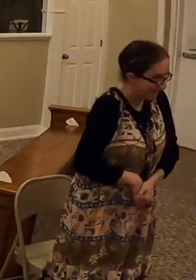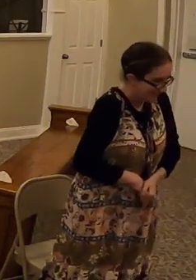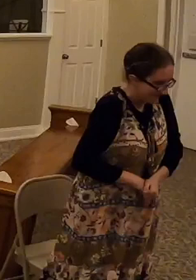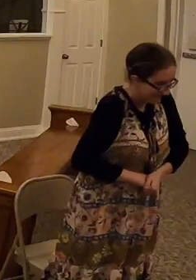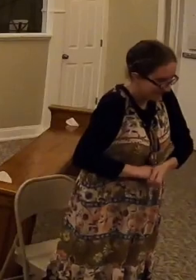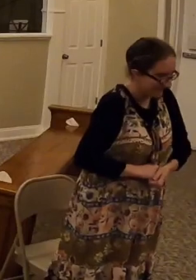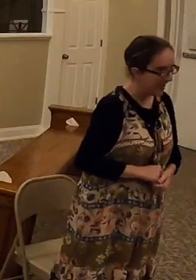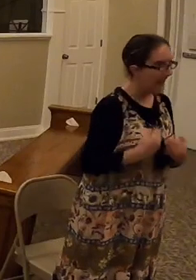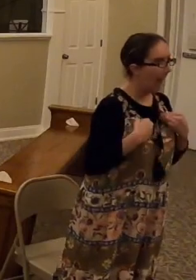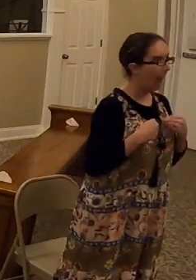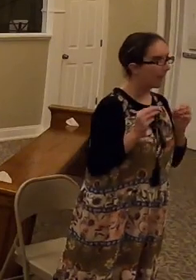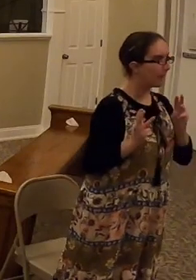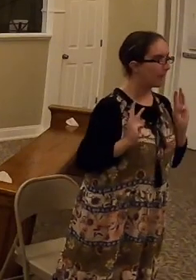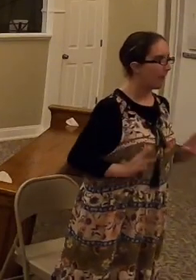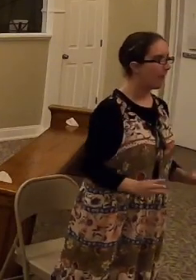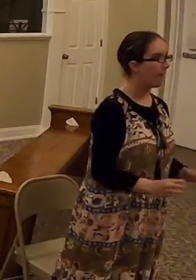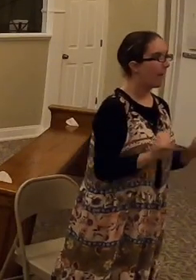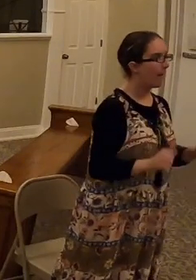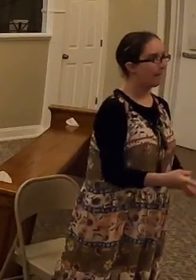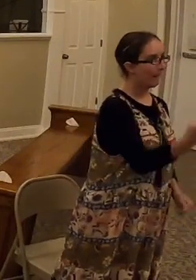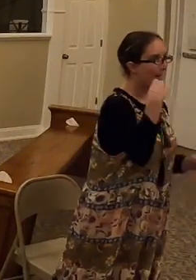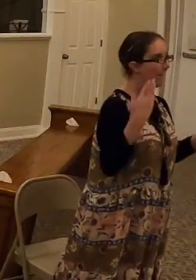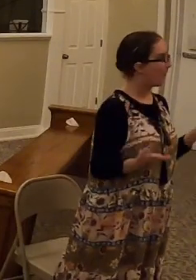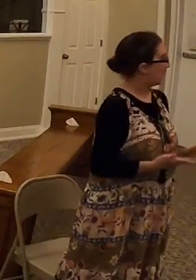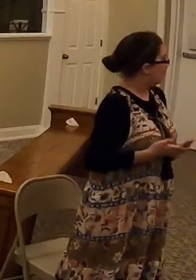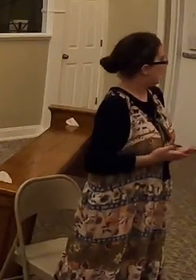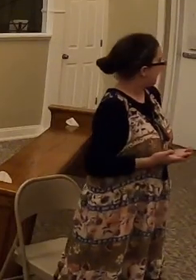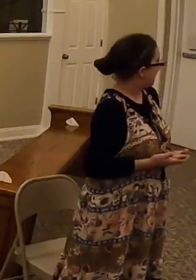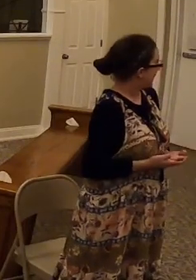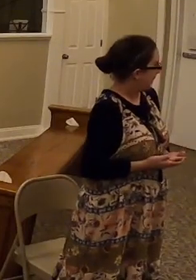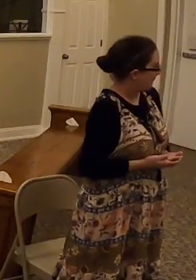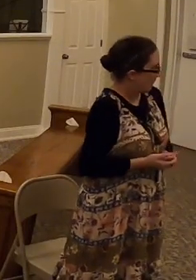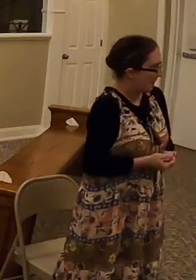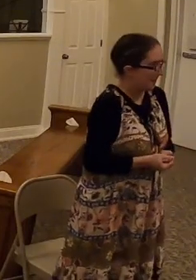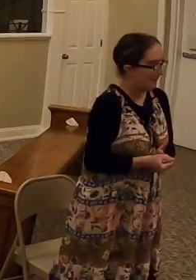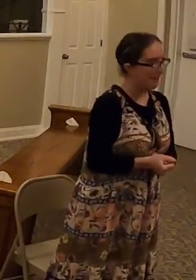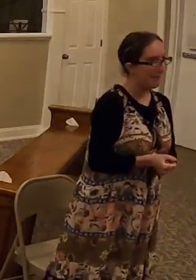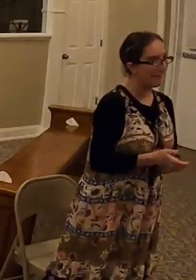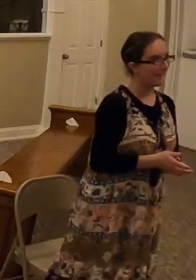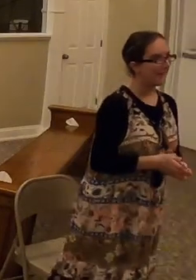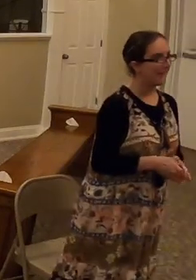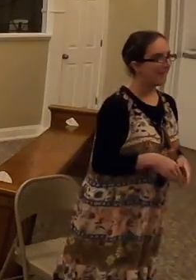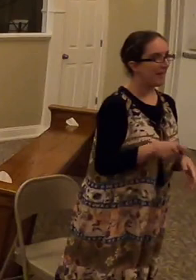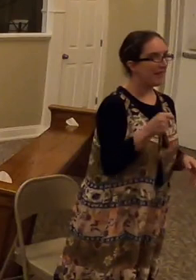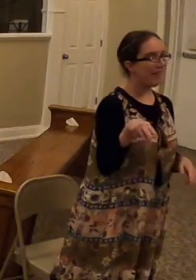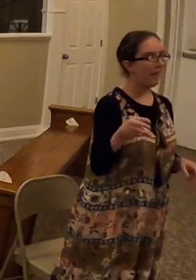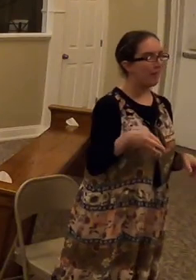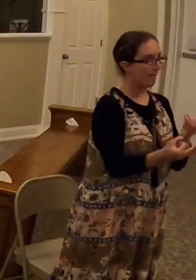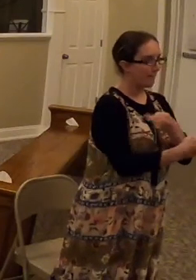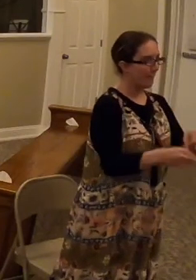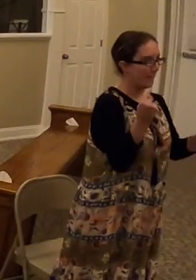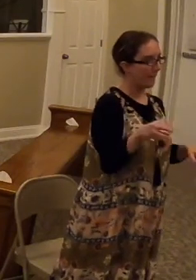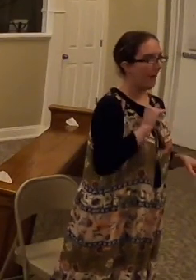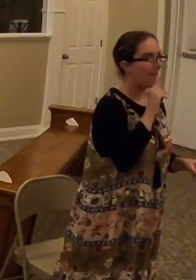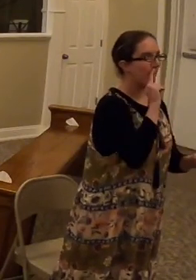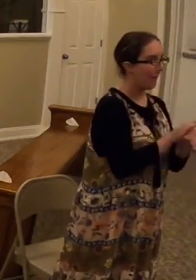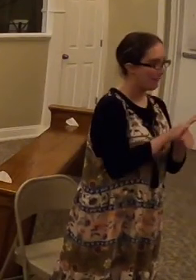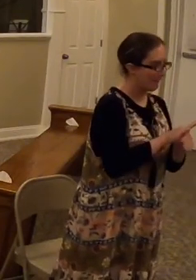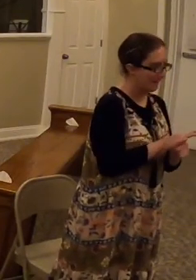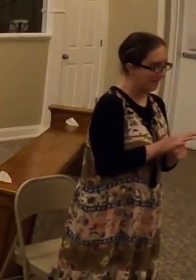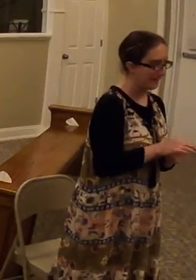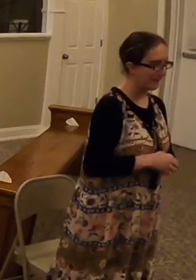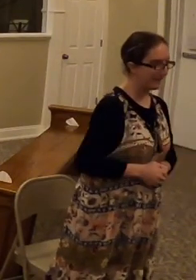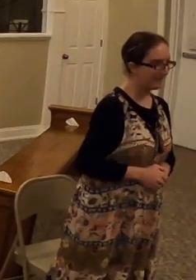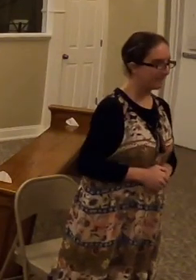Amen. So we had to do it while they were all able to come here. Hallelujah. But they'll let them out, I promise you. Yes.